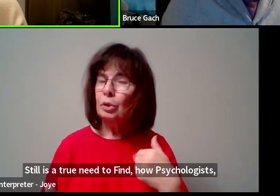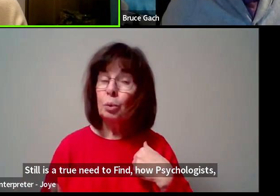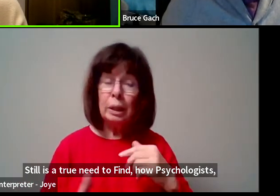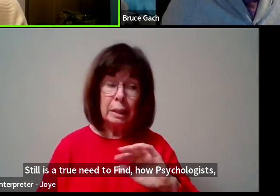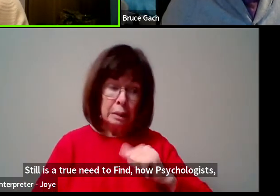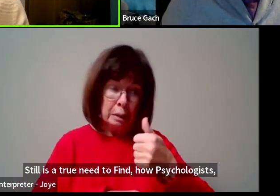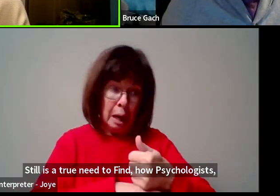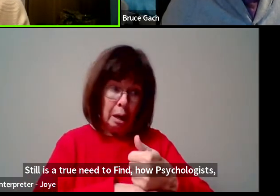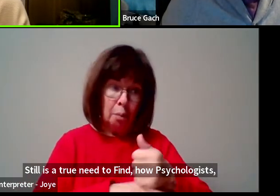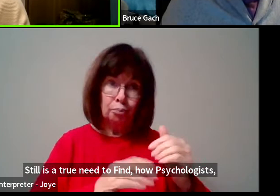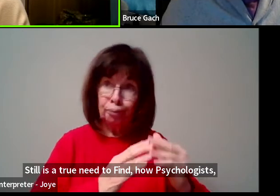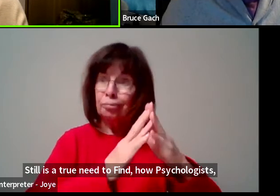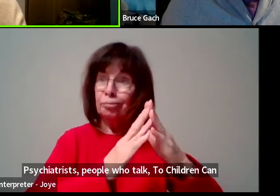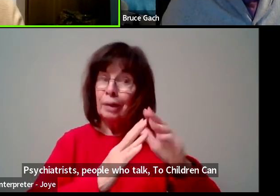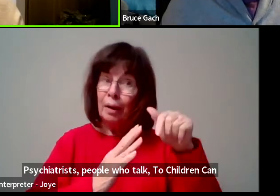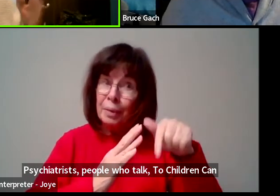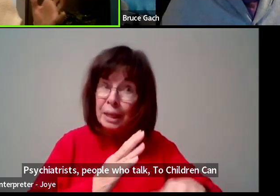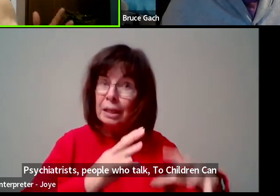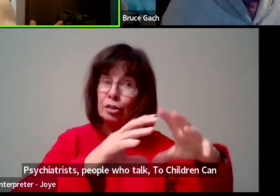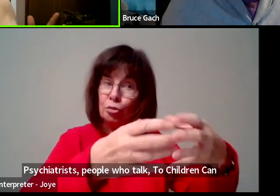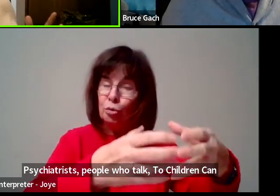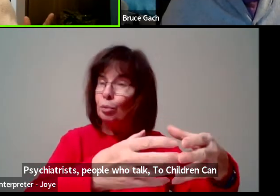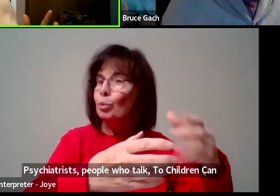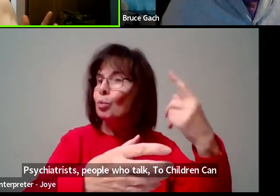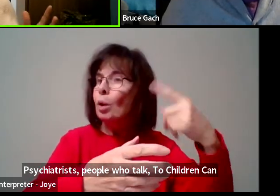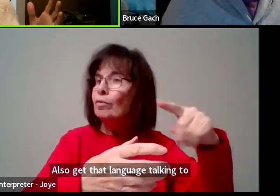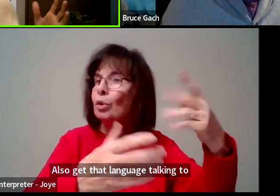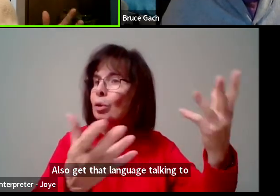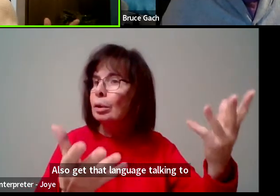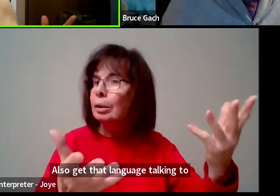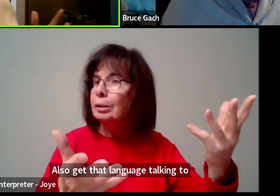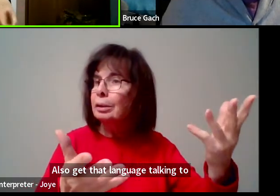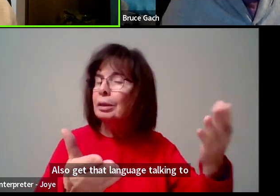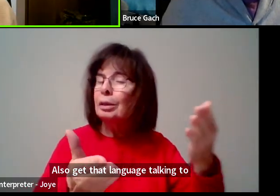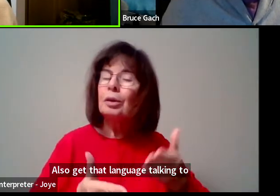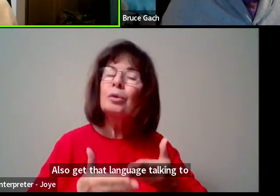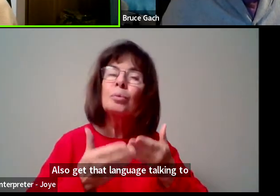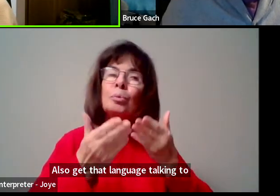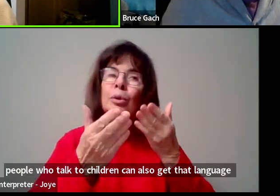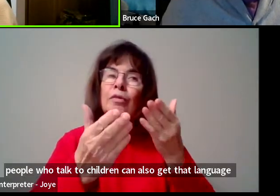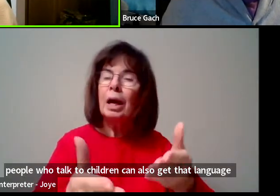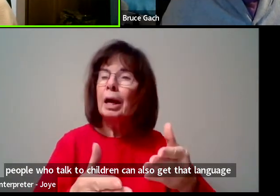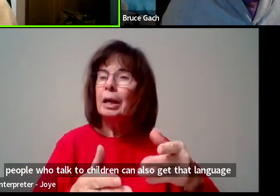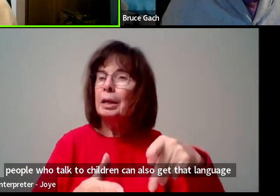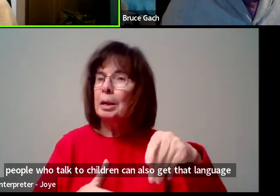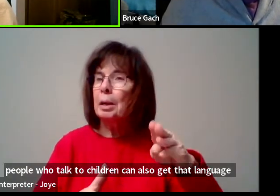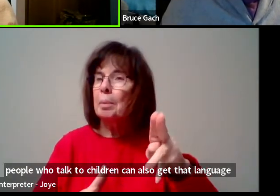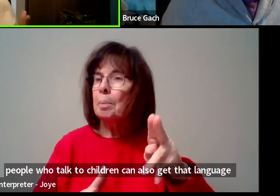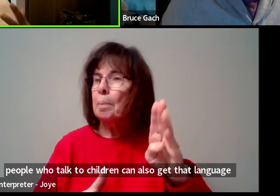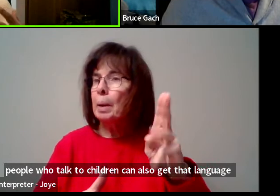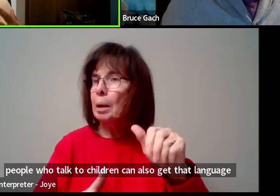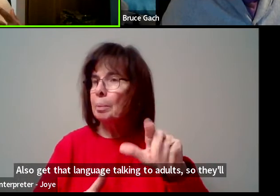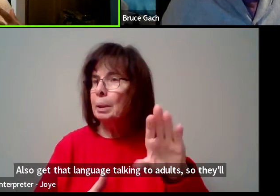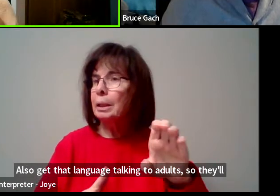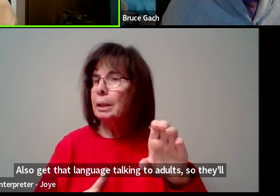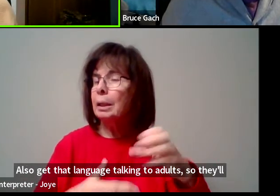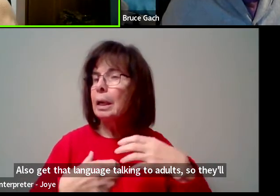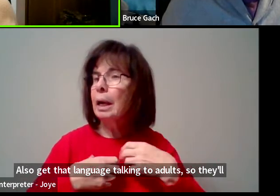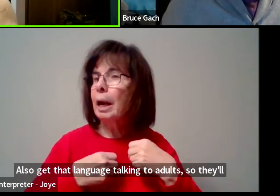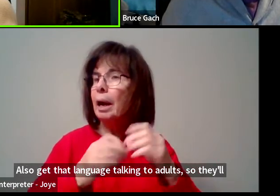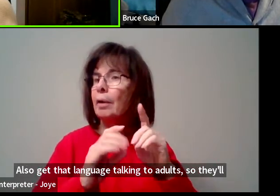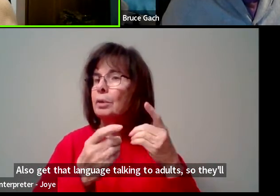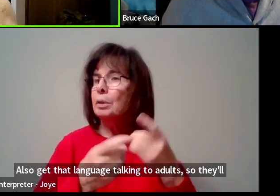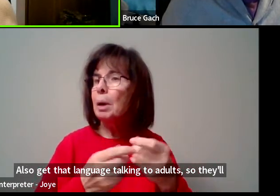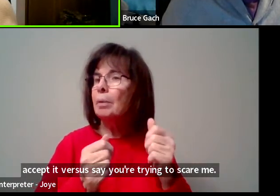group originally to provide the public health department with guidance around